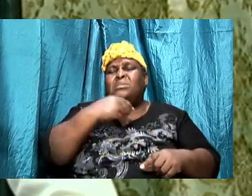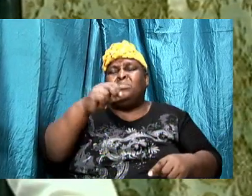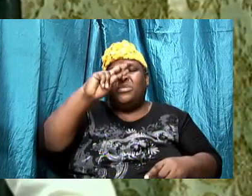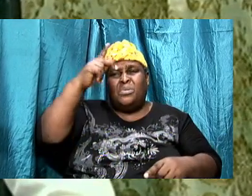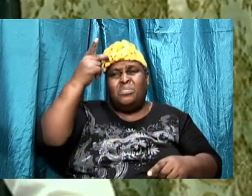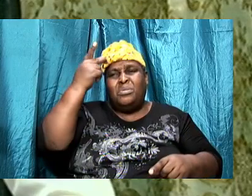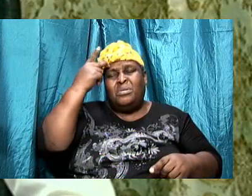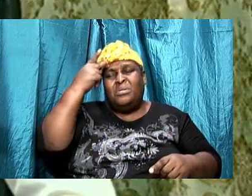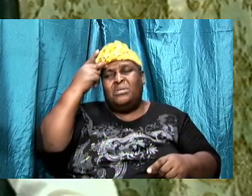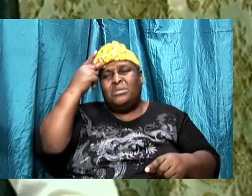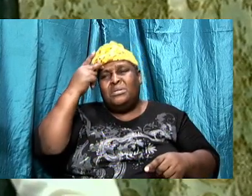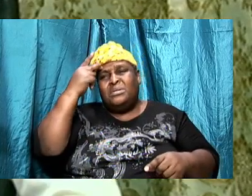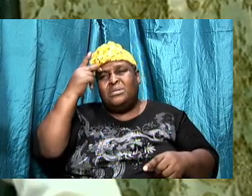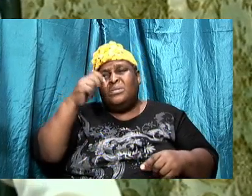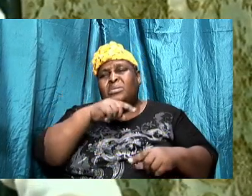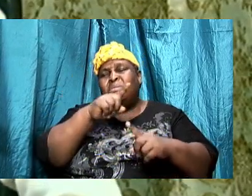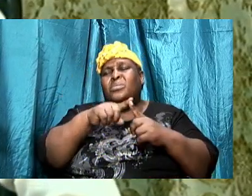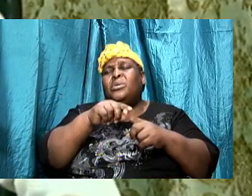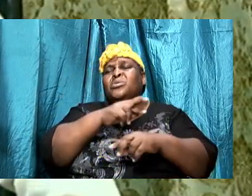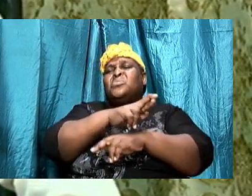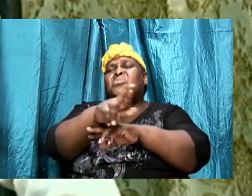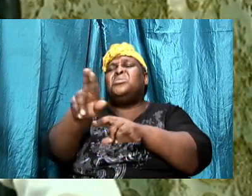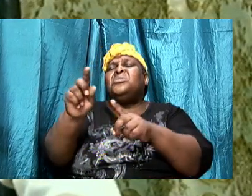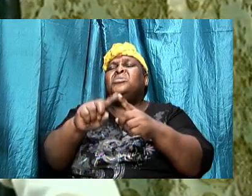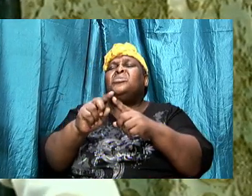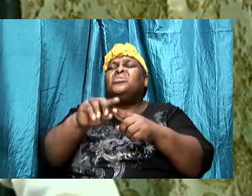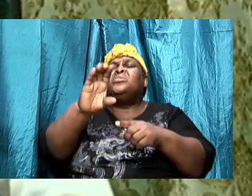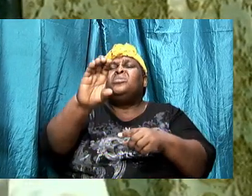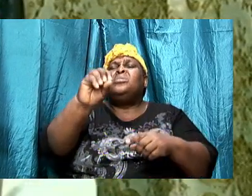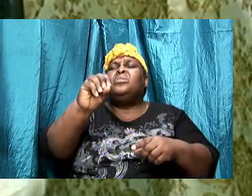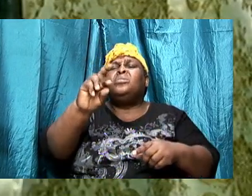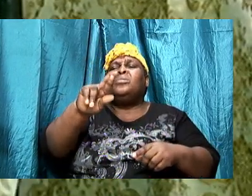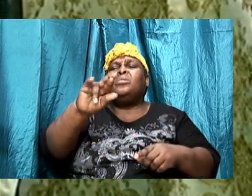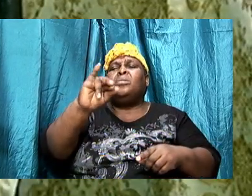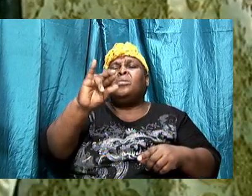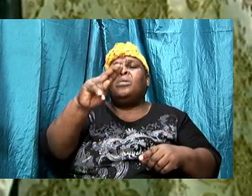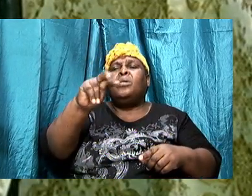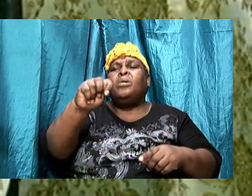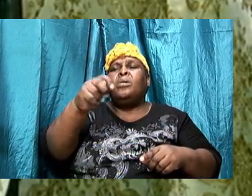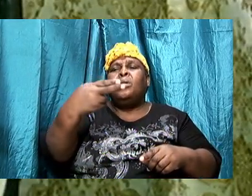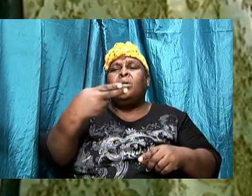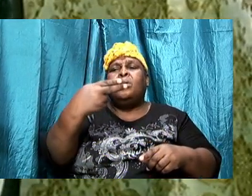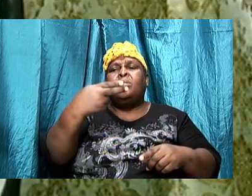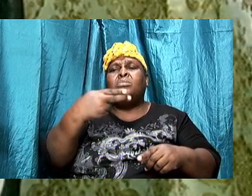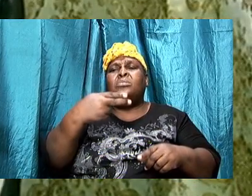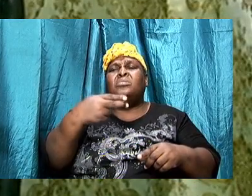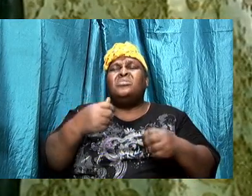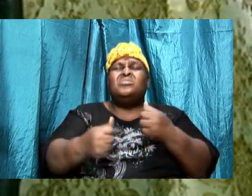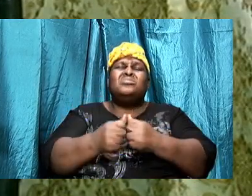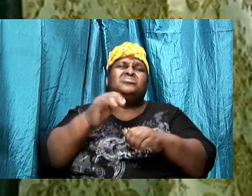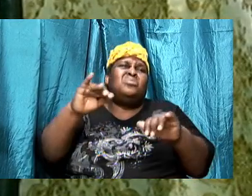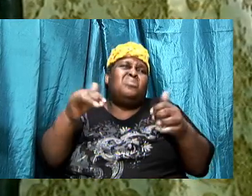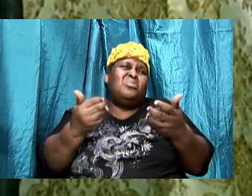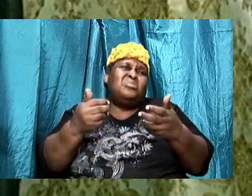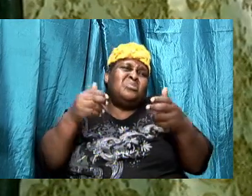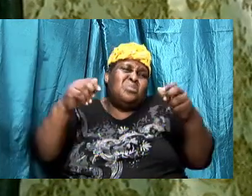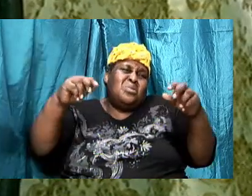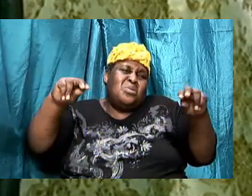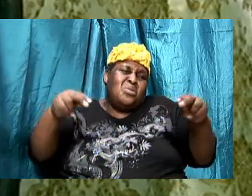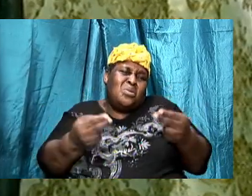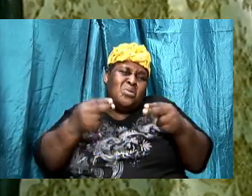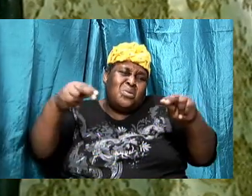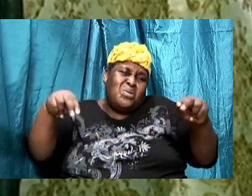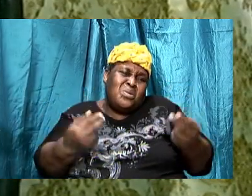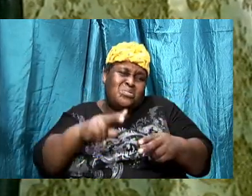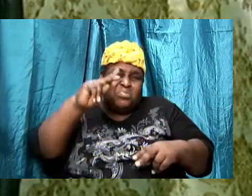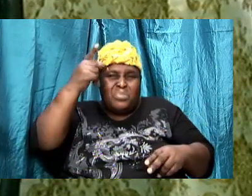And Paul, when he reached to Corinth, somehow that was affecting him psychologically. It, you know, his